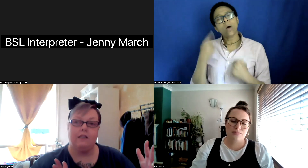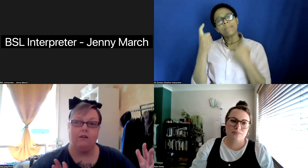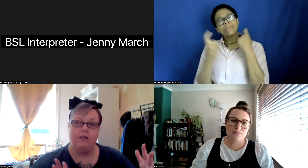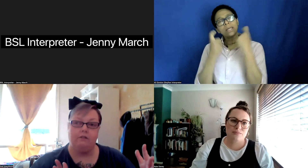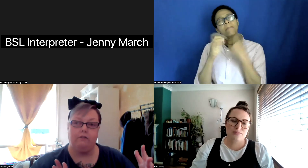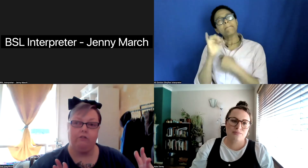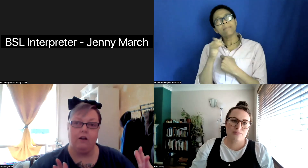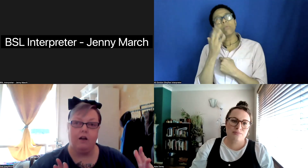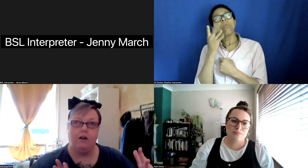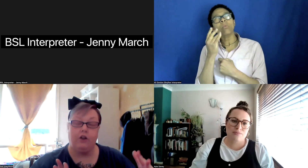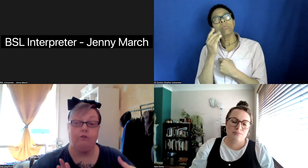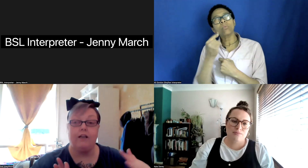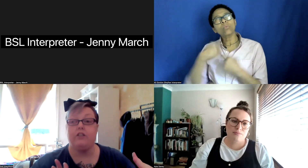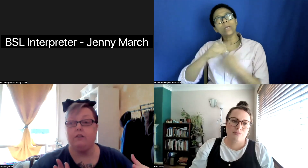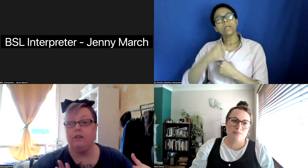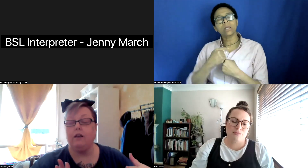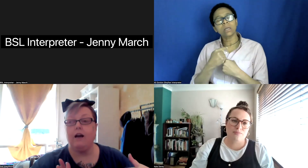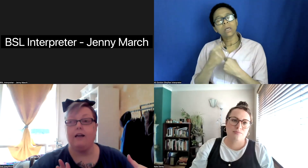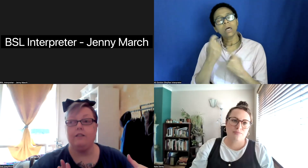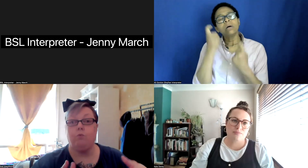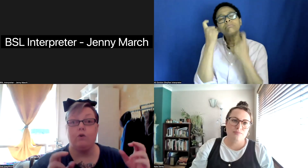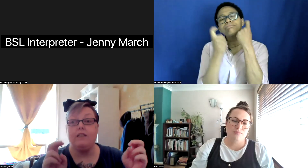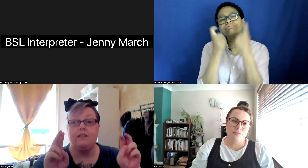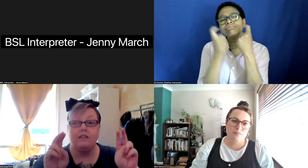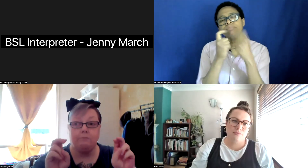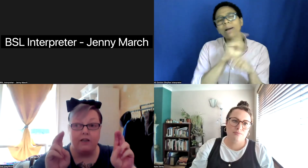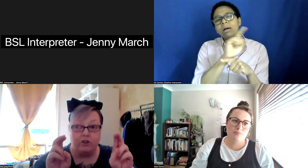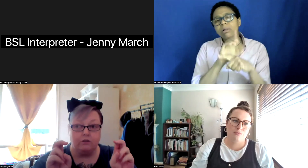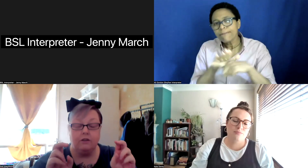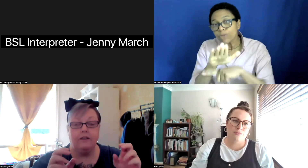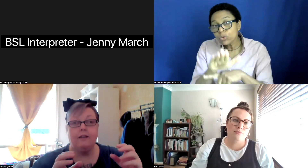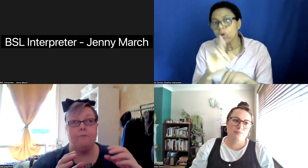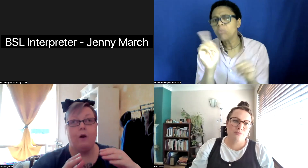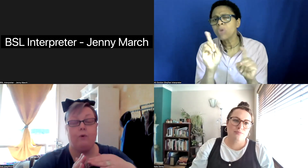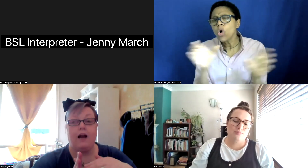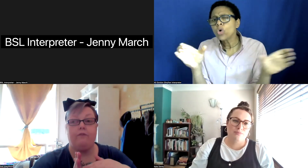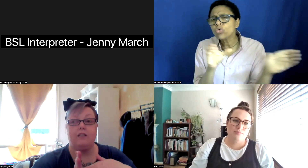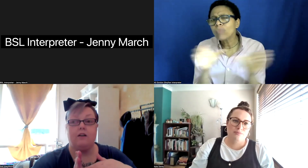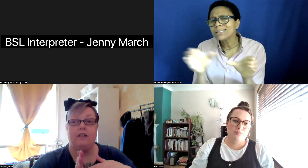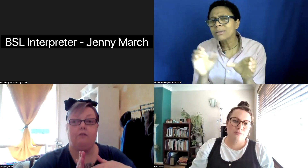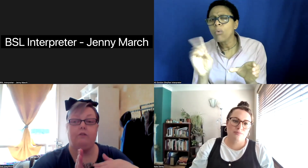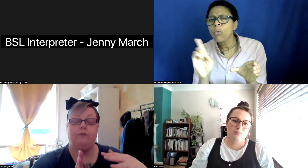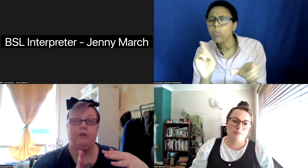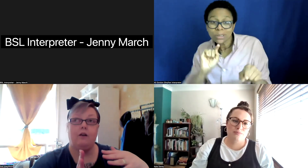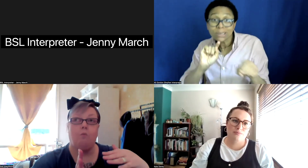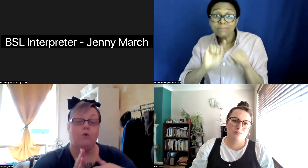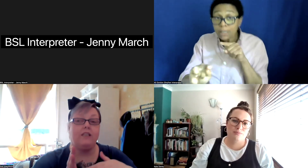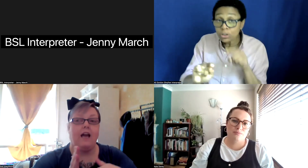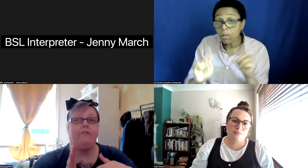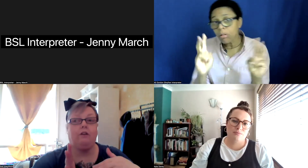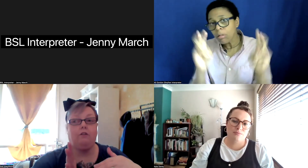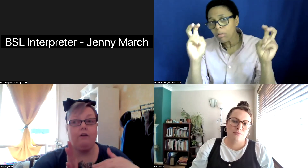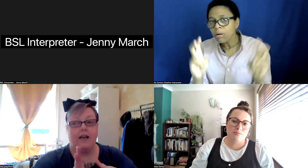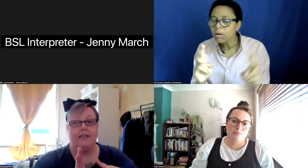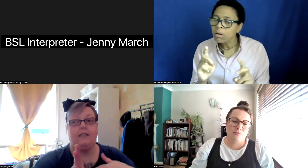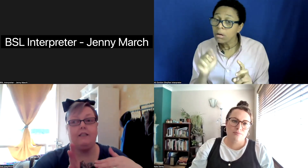to this idea of curation and what is special, that we have this idea of, was it